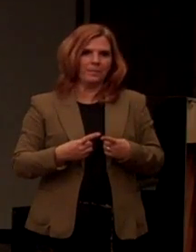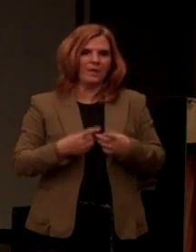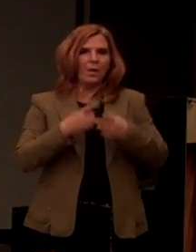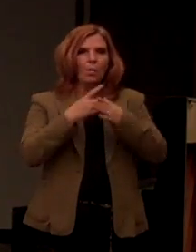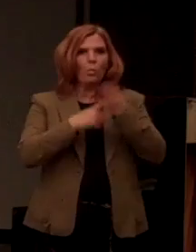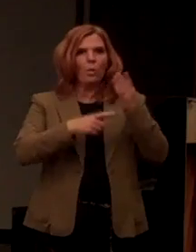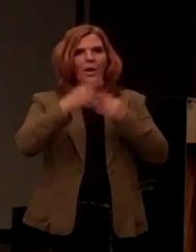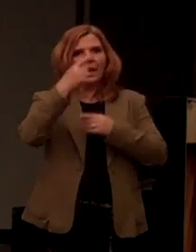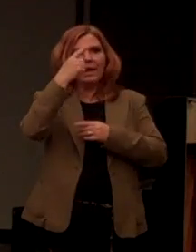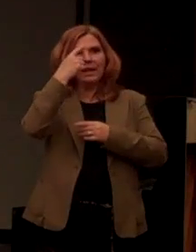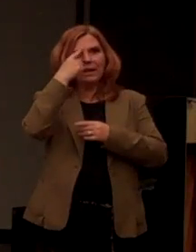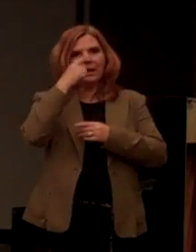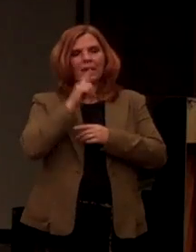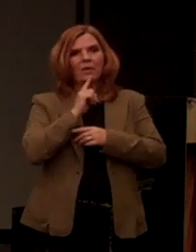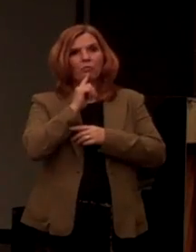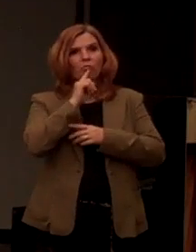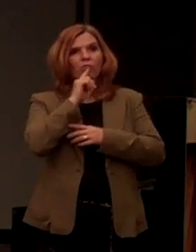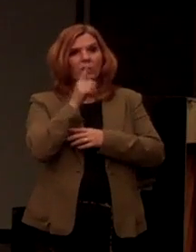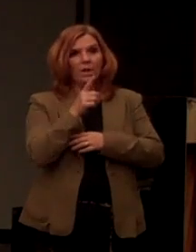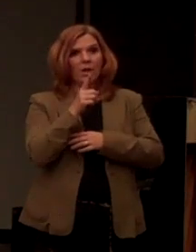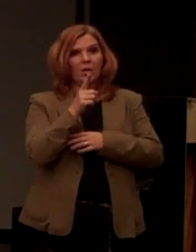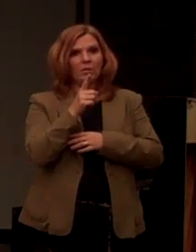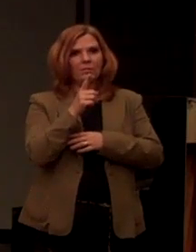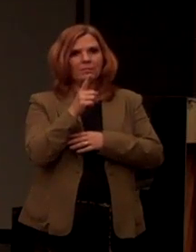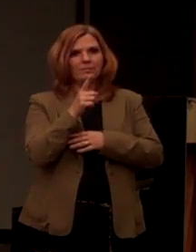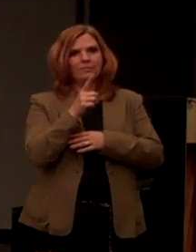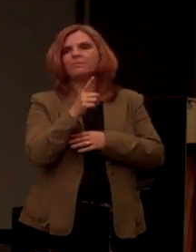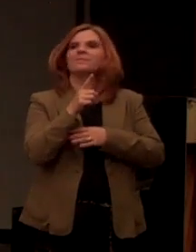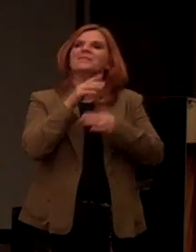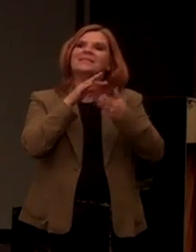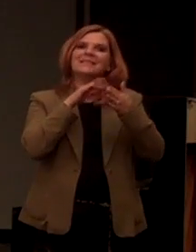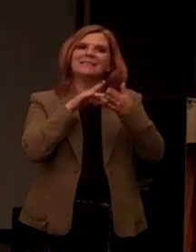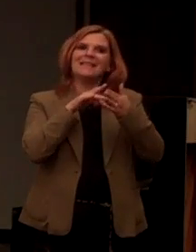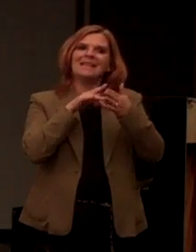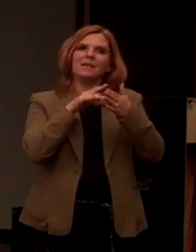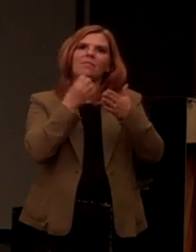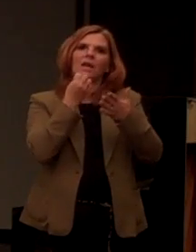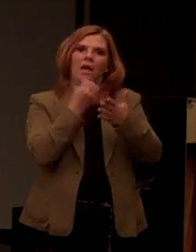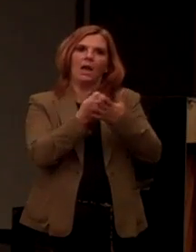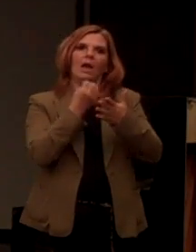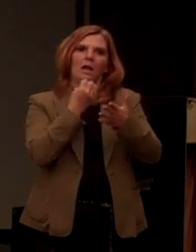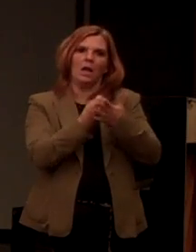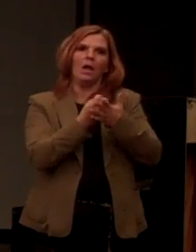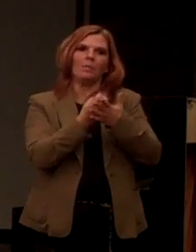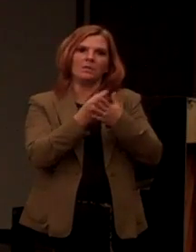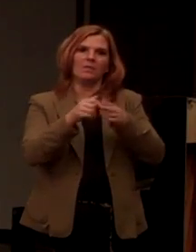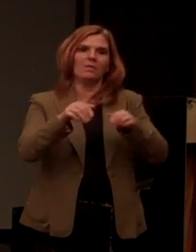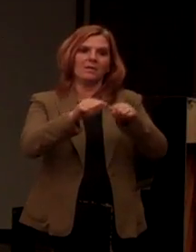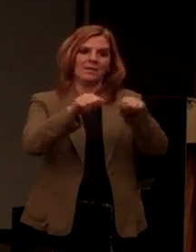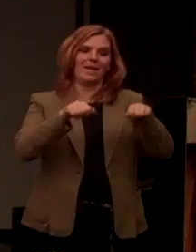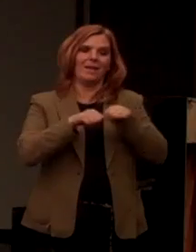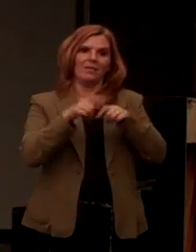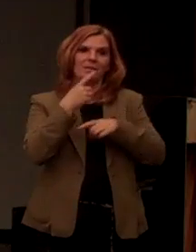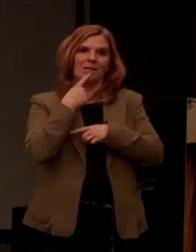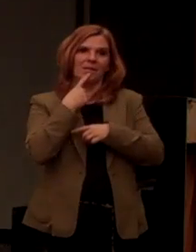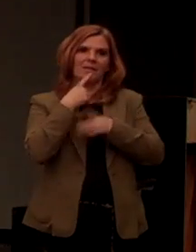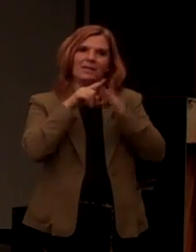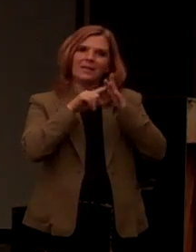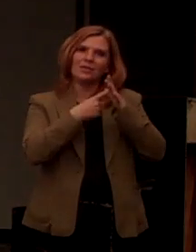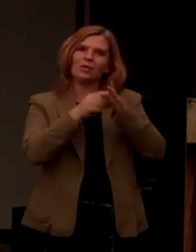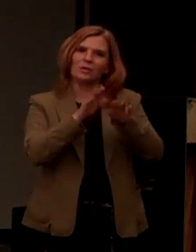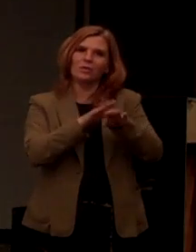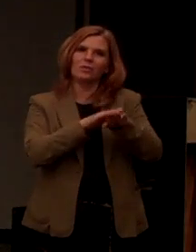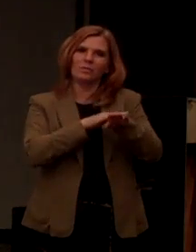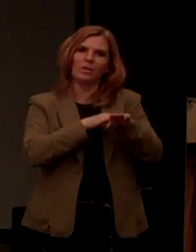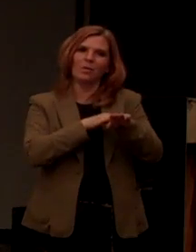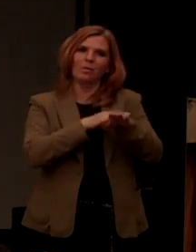What I think a real close study of the economics of this area would tell is it actually started to slow